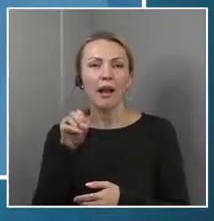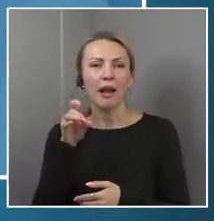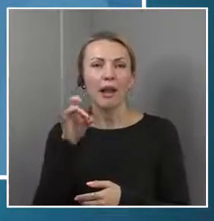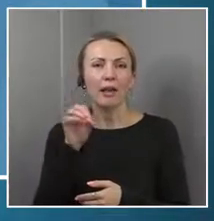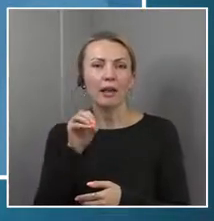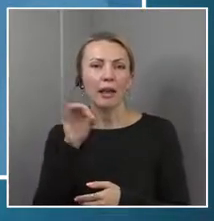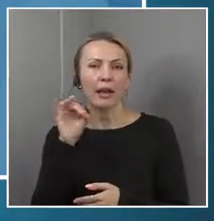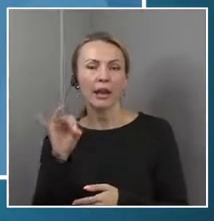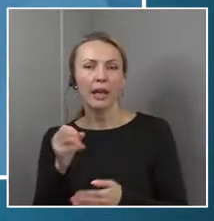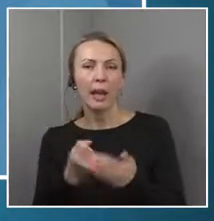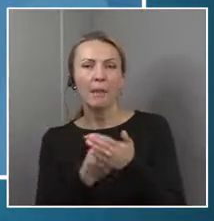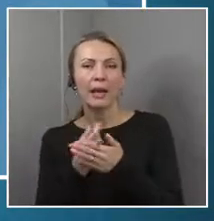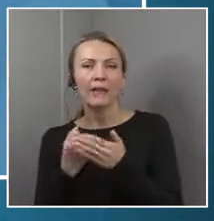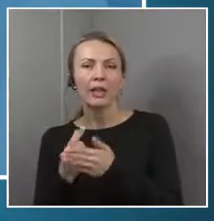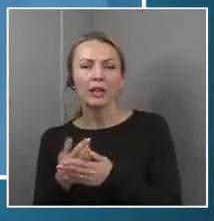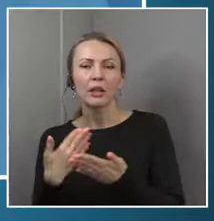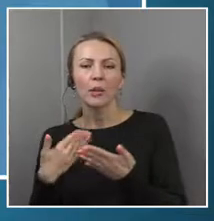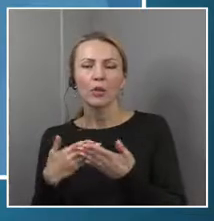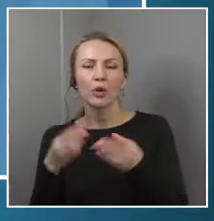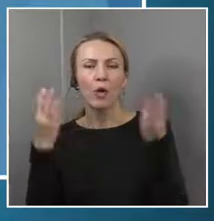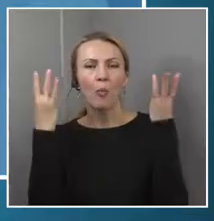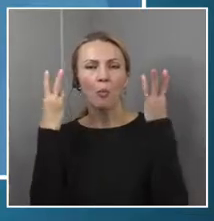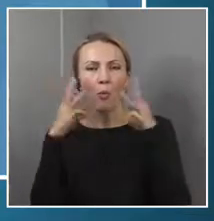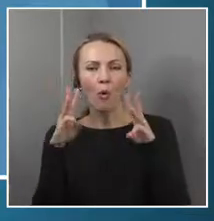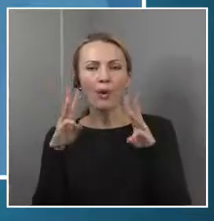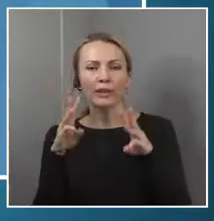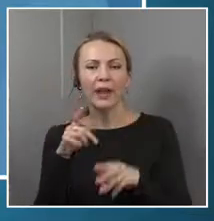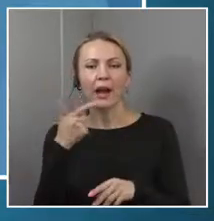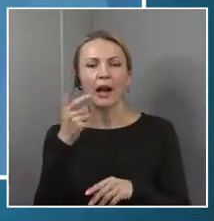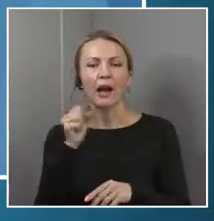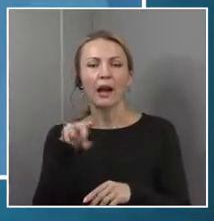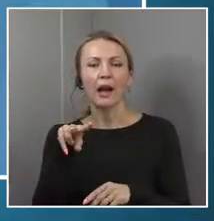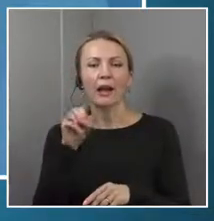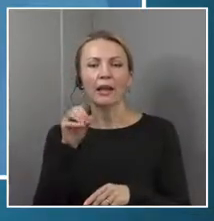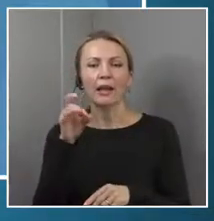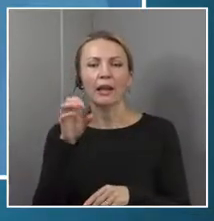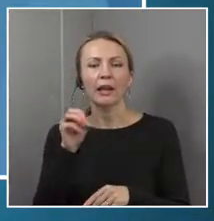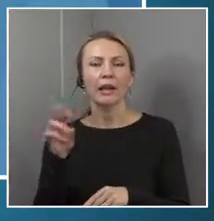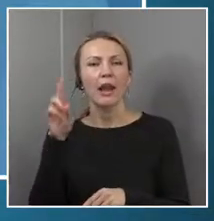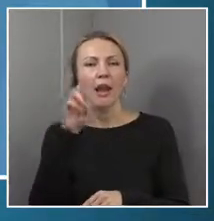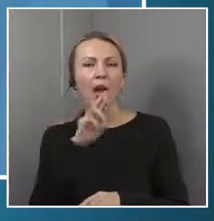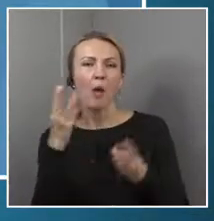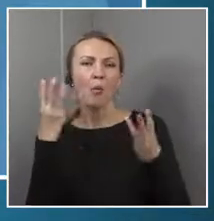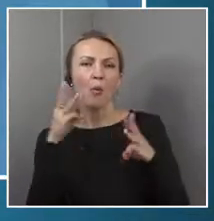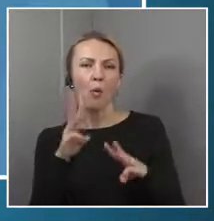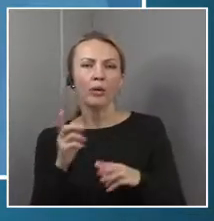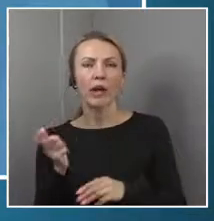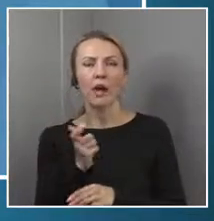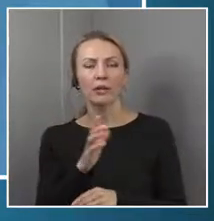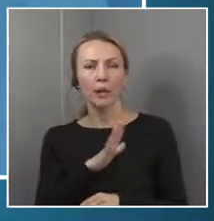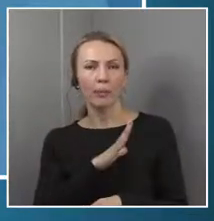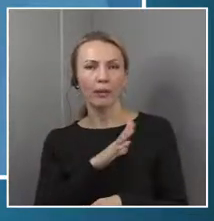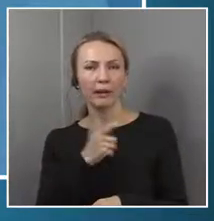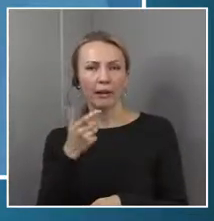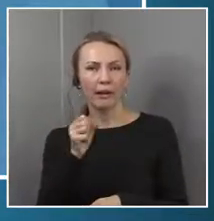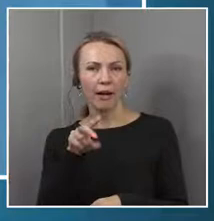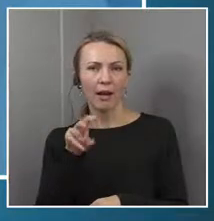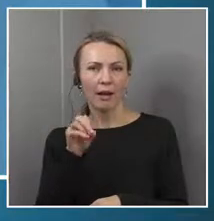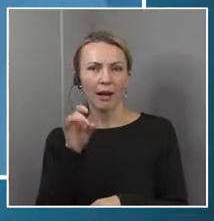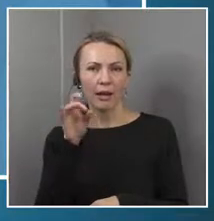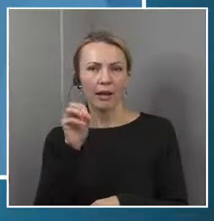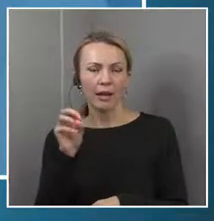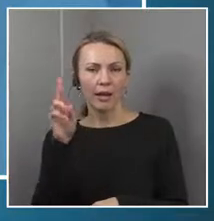private galleries begin to appear. So there is another trend in Russia, it seems,